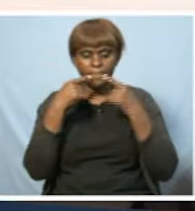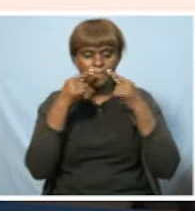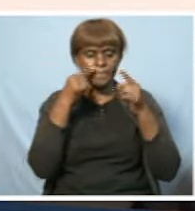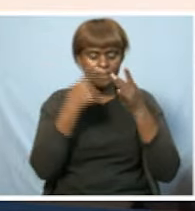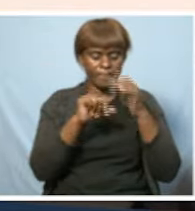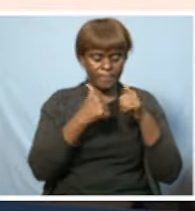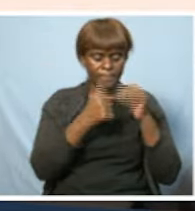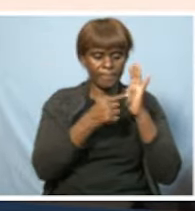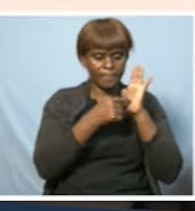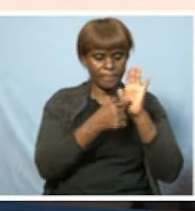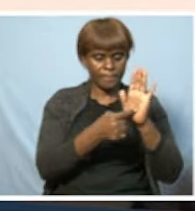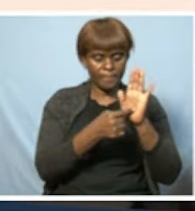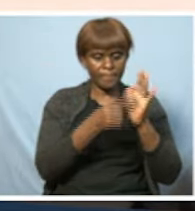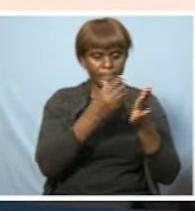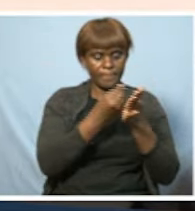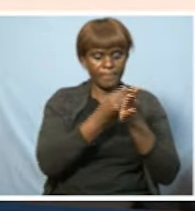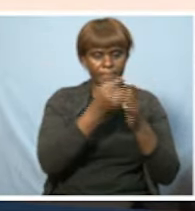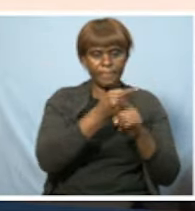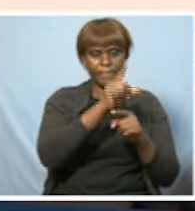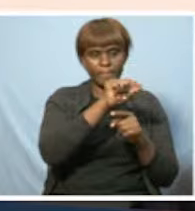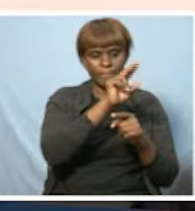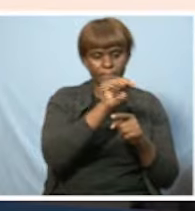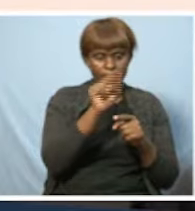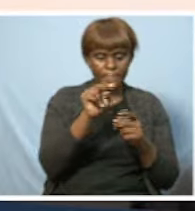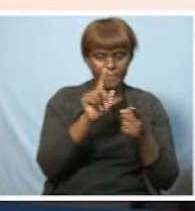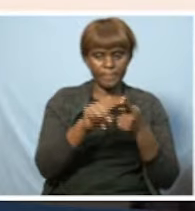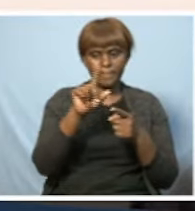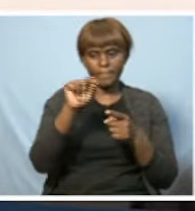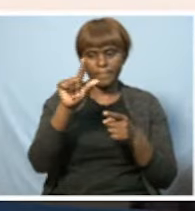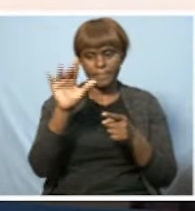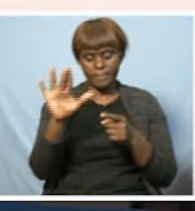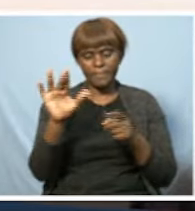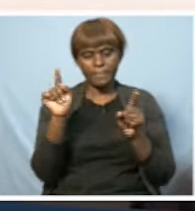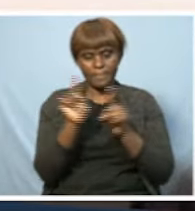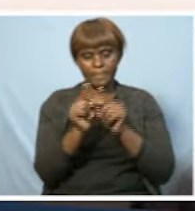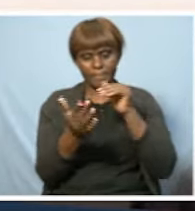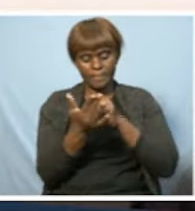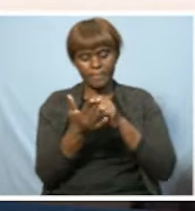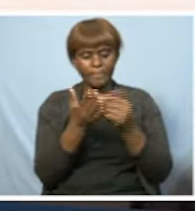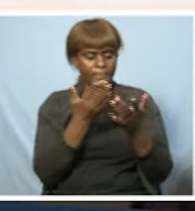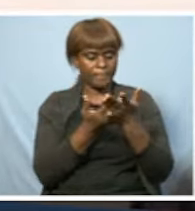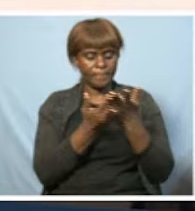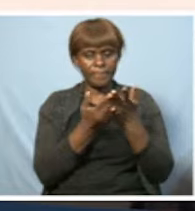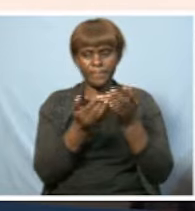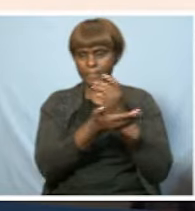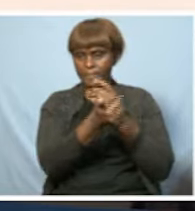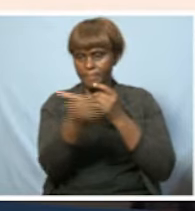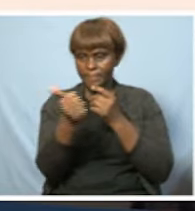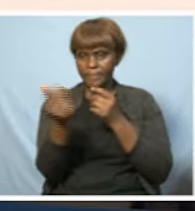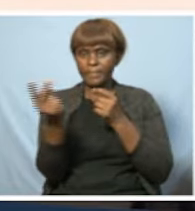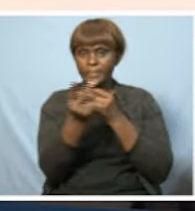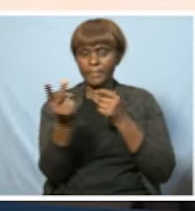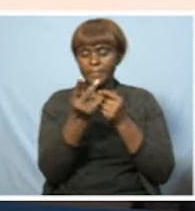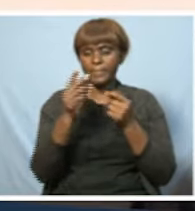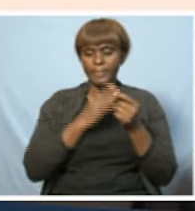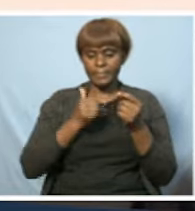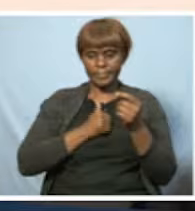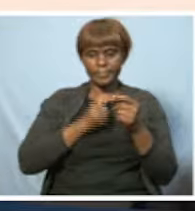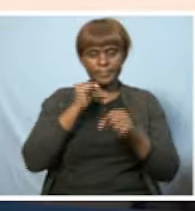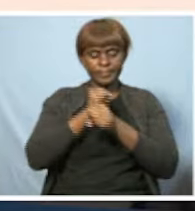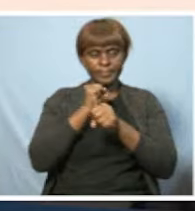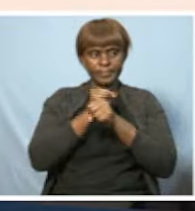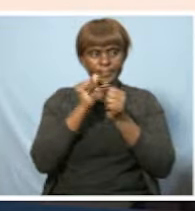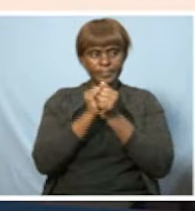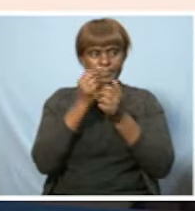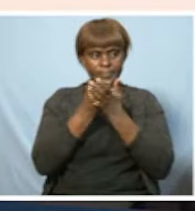shows the funding from 2022 to 2025. And him and myself were working on the knowledge that the funds which we were